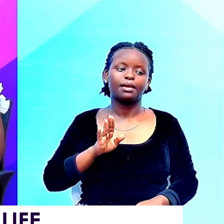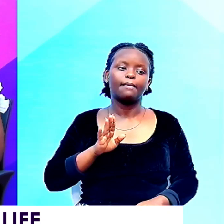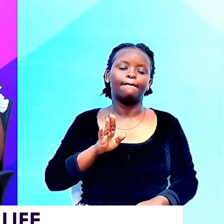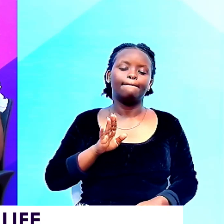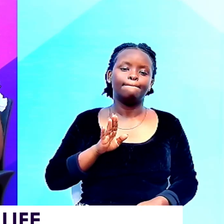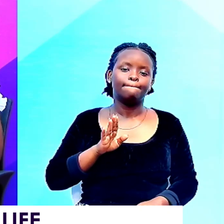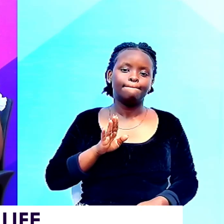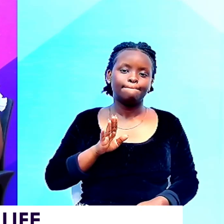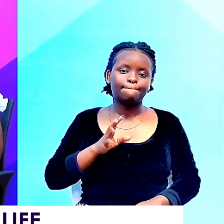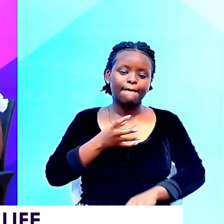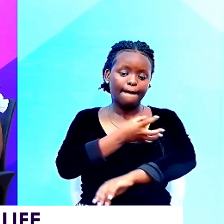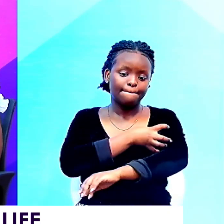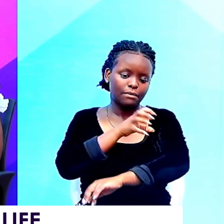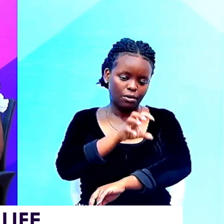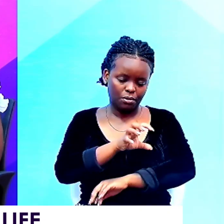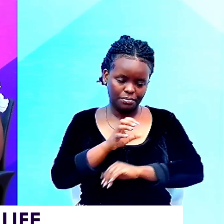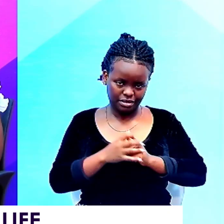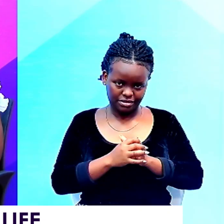to the question.